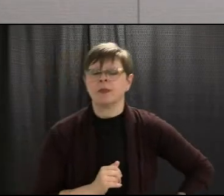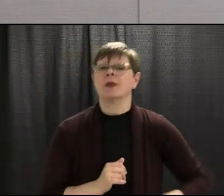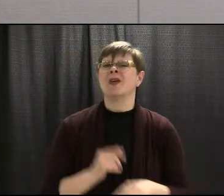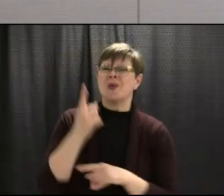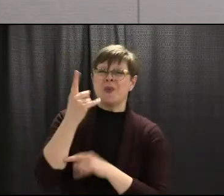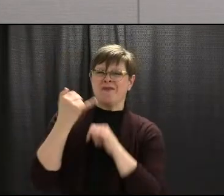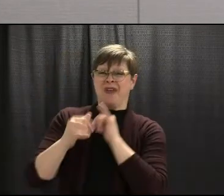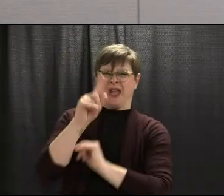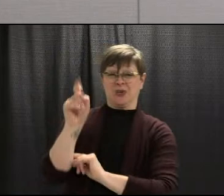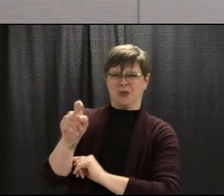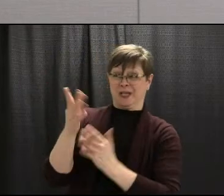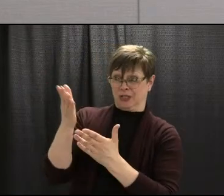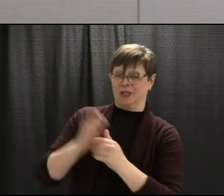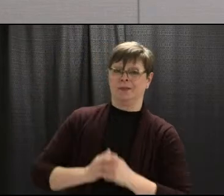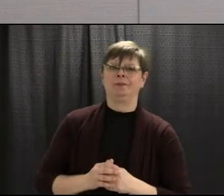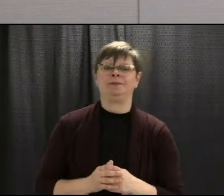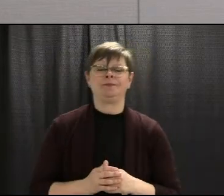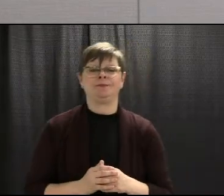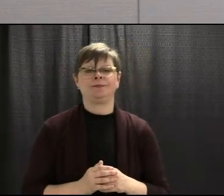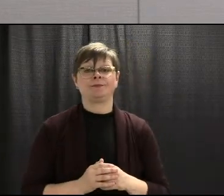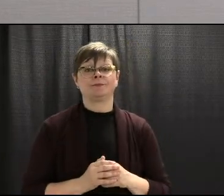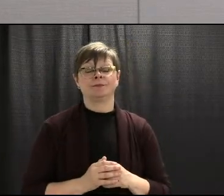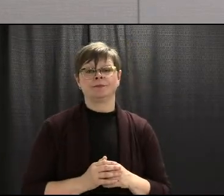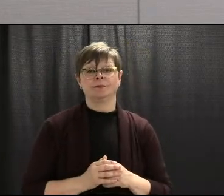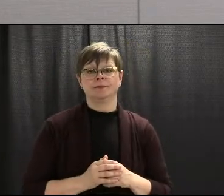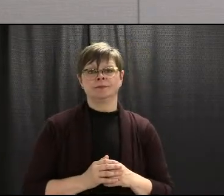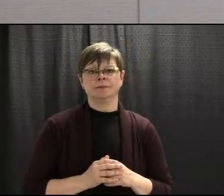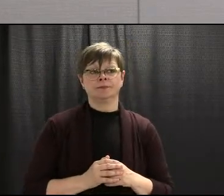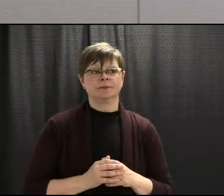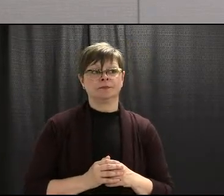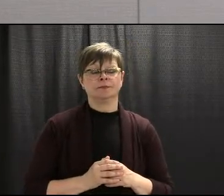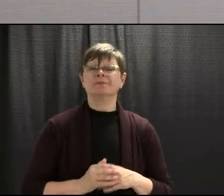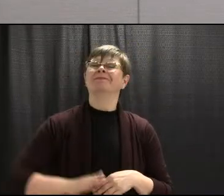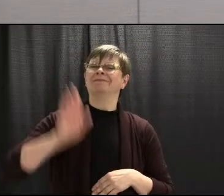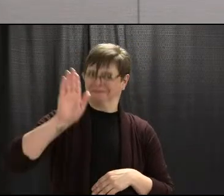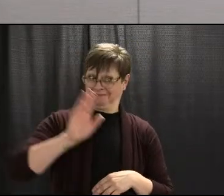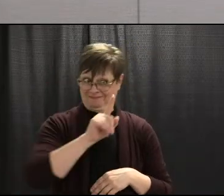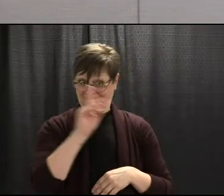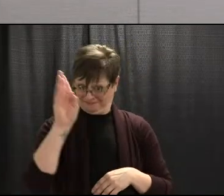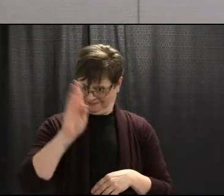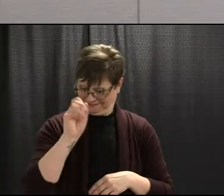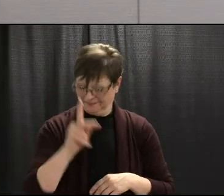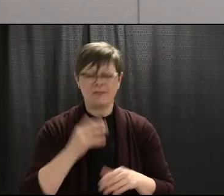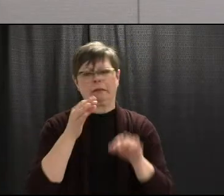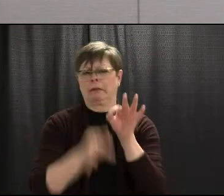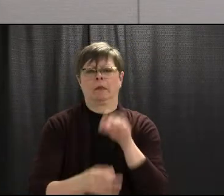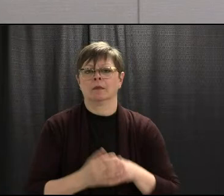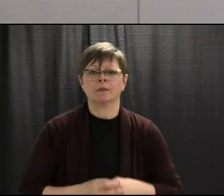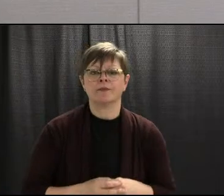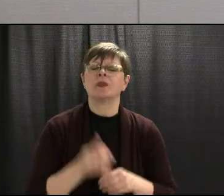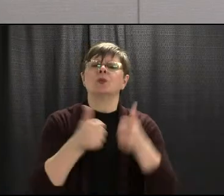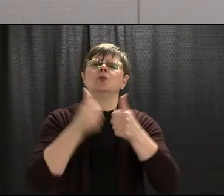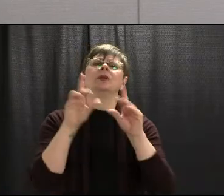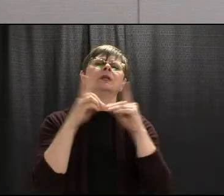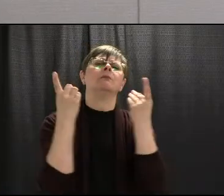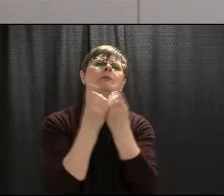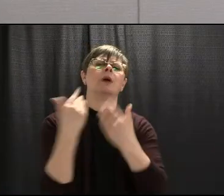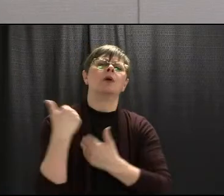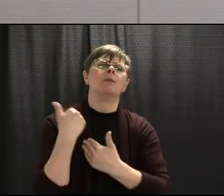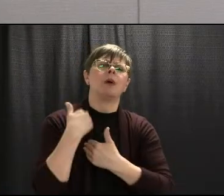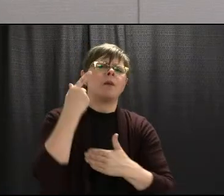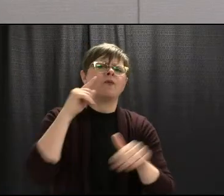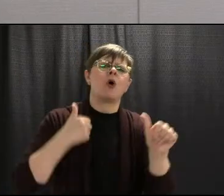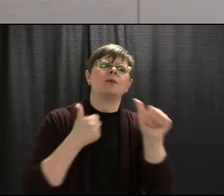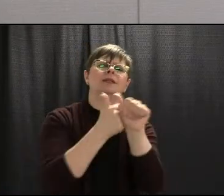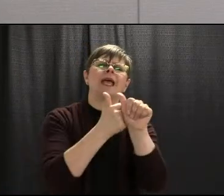question? I can ask mine after. I can ask it, okay. Go ahead. It's just a simple question. Which department is responsible for